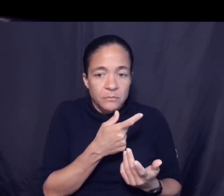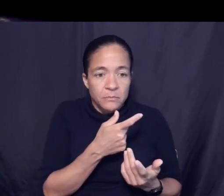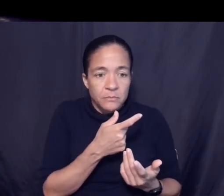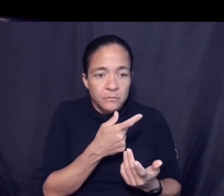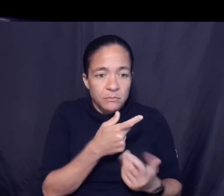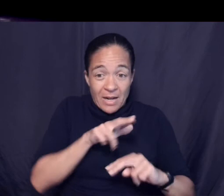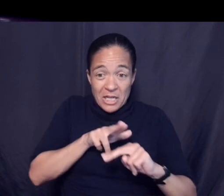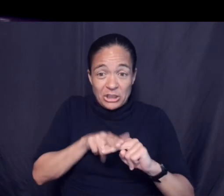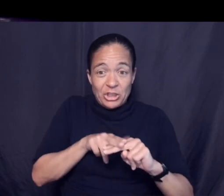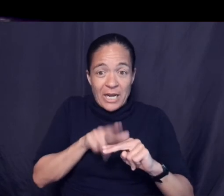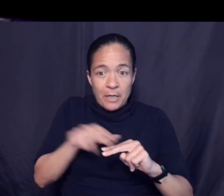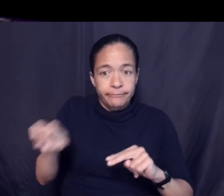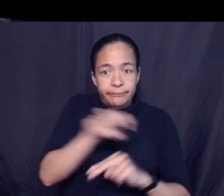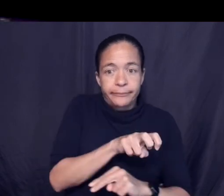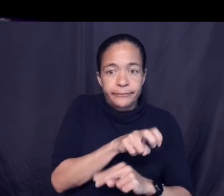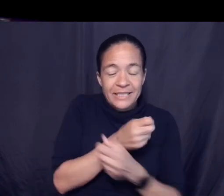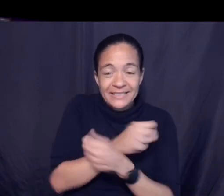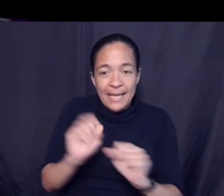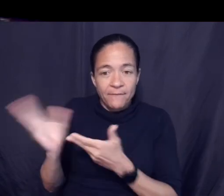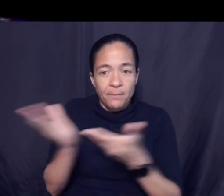chairs, not safely.